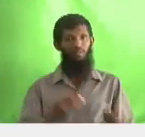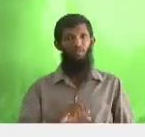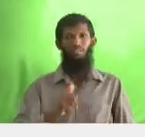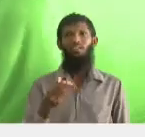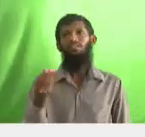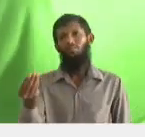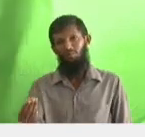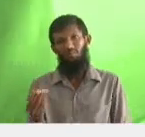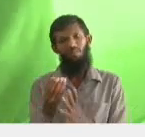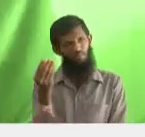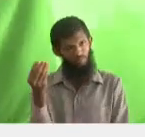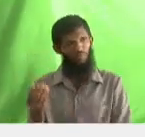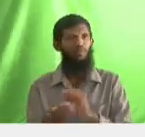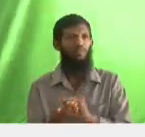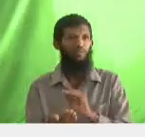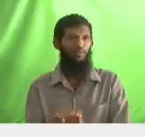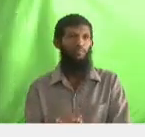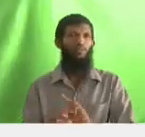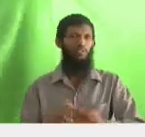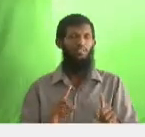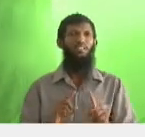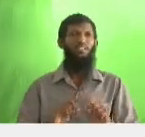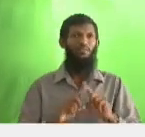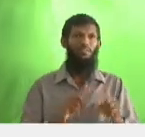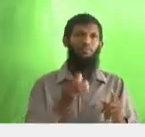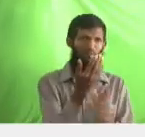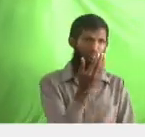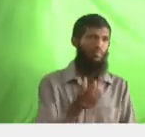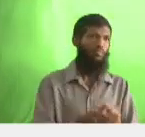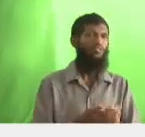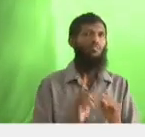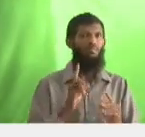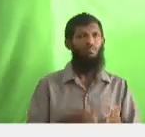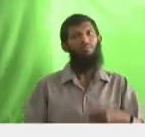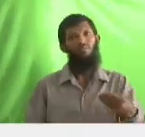The Almighty has even asked the messengers,